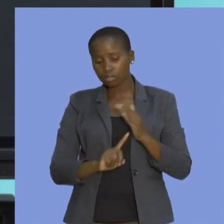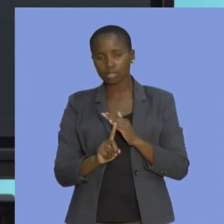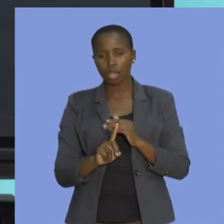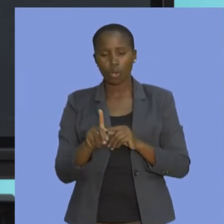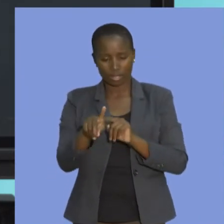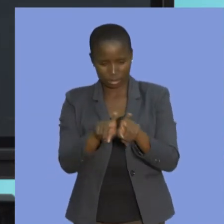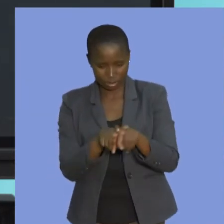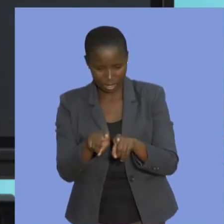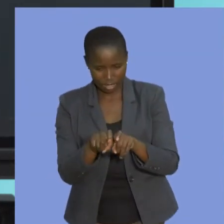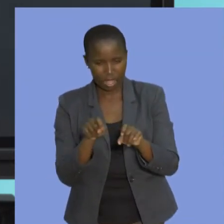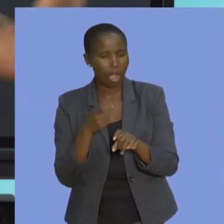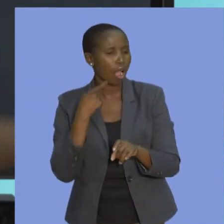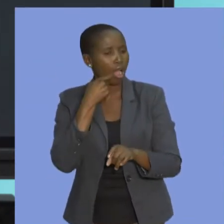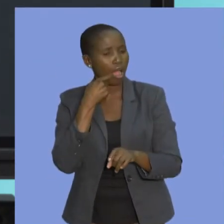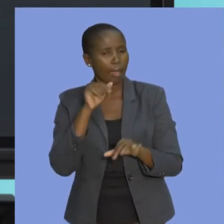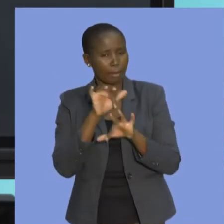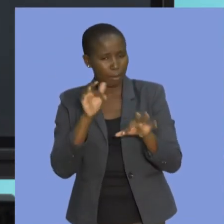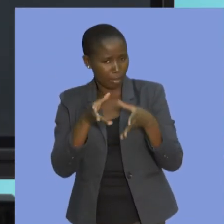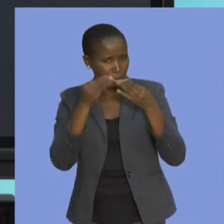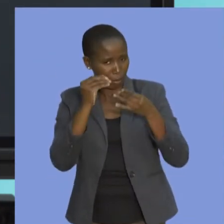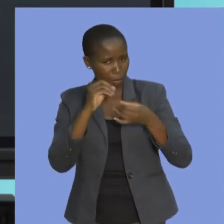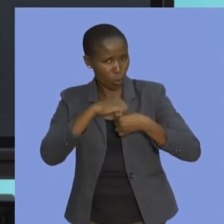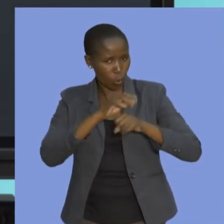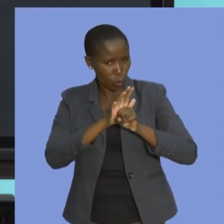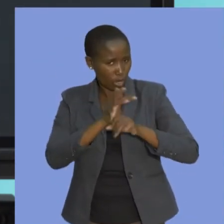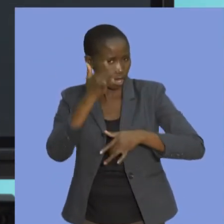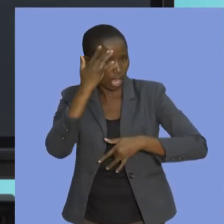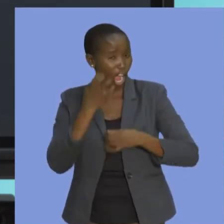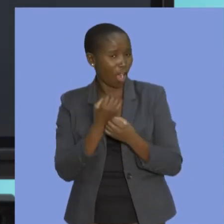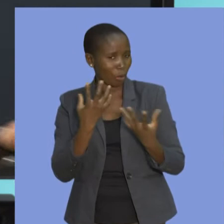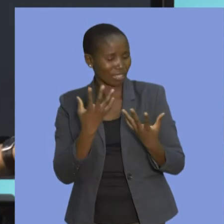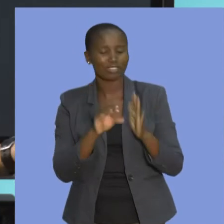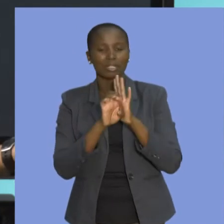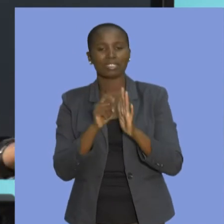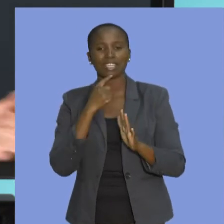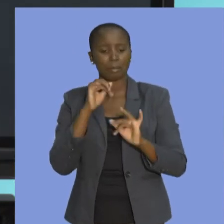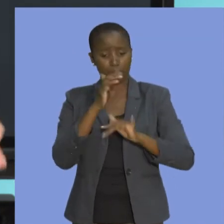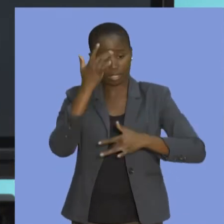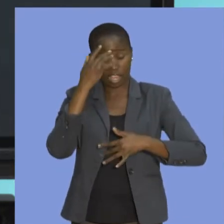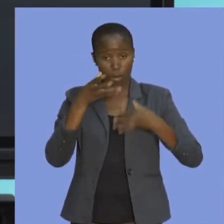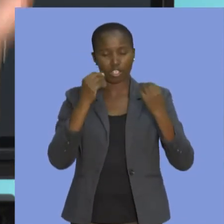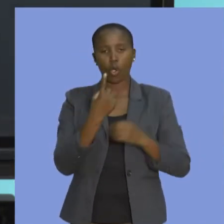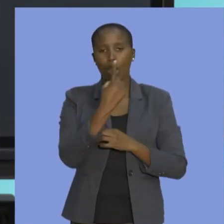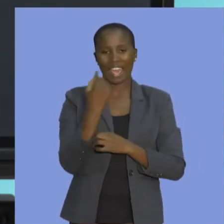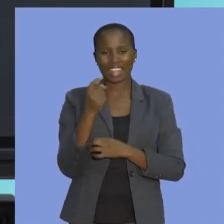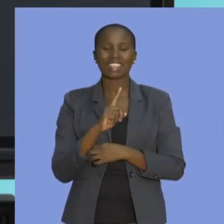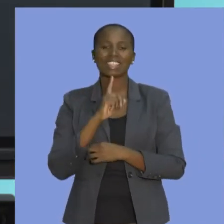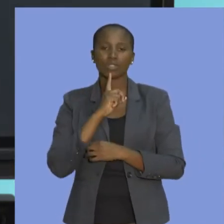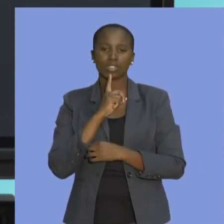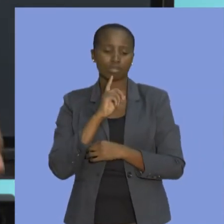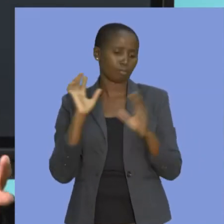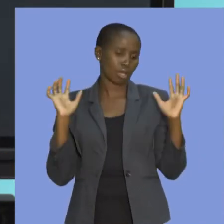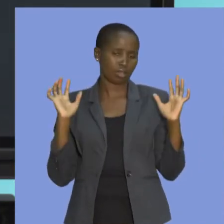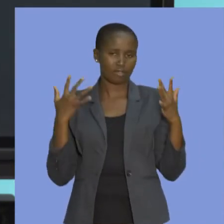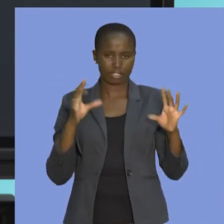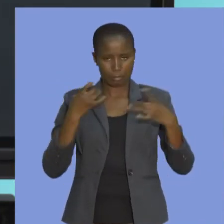COVID-19, we get, okay, we have 100,000. That's raw data. We just have 100,000 with